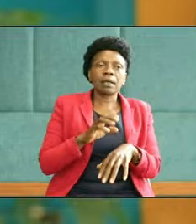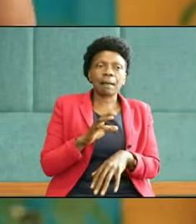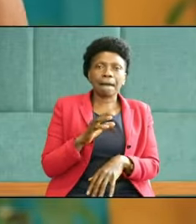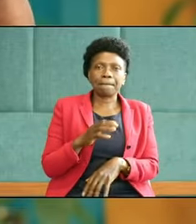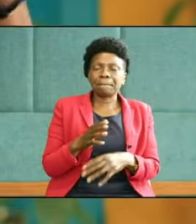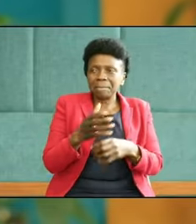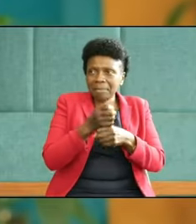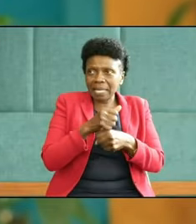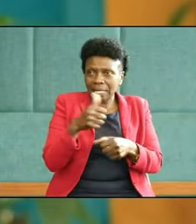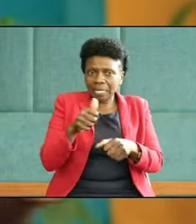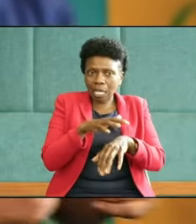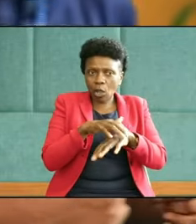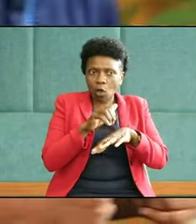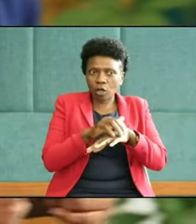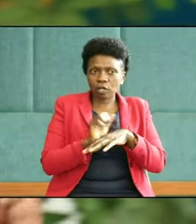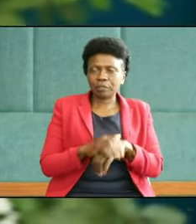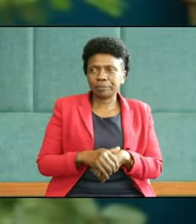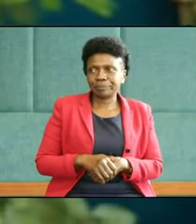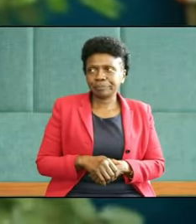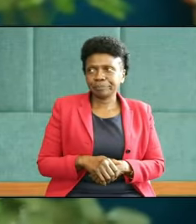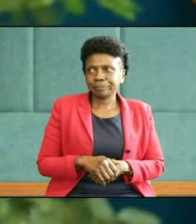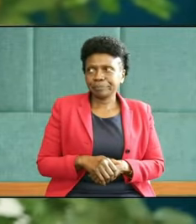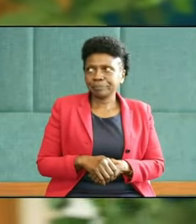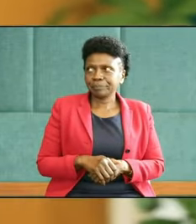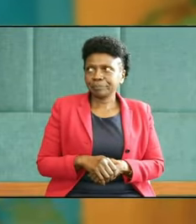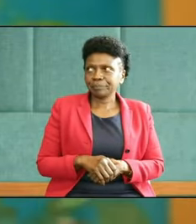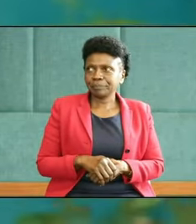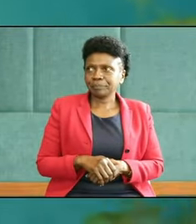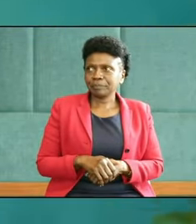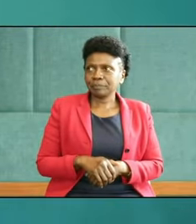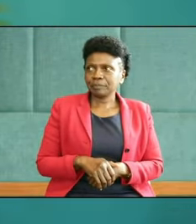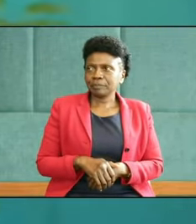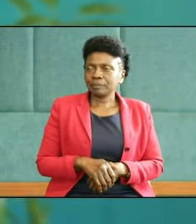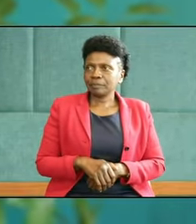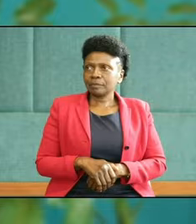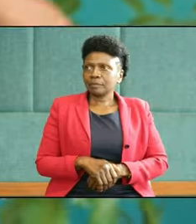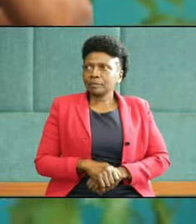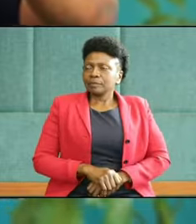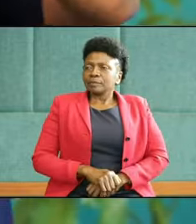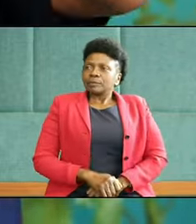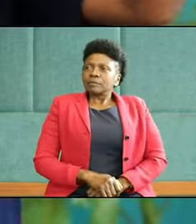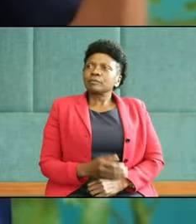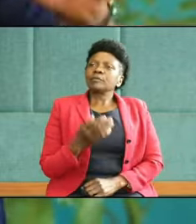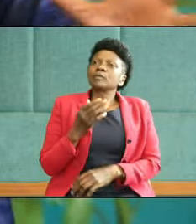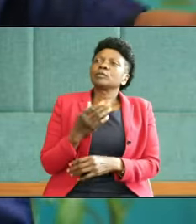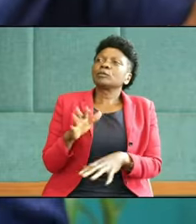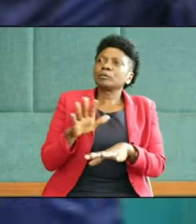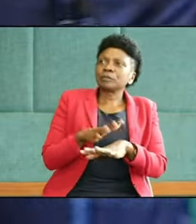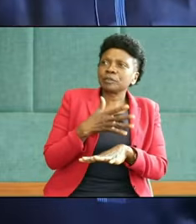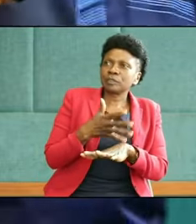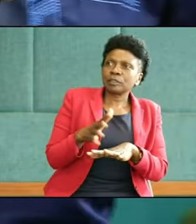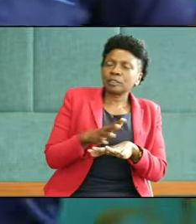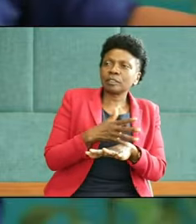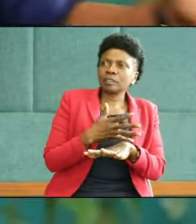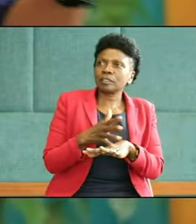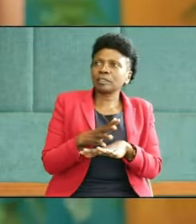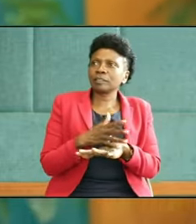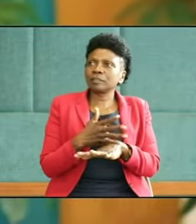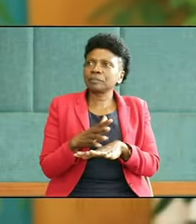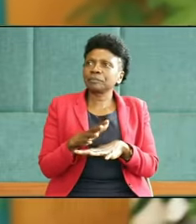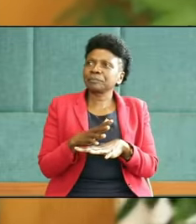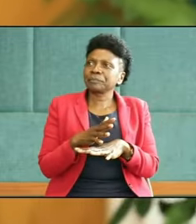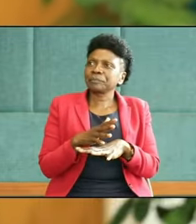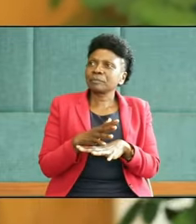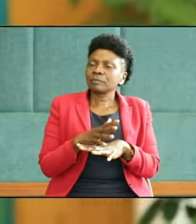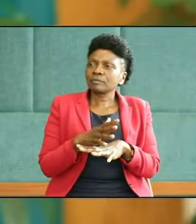KKC? Is it KBC? We are going to sing this song and we are going to wrap it up for the video. And